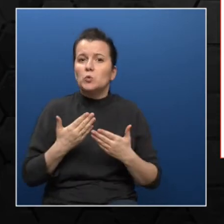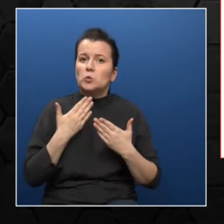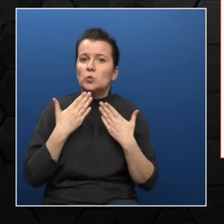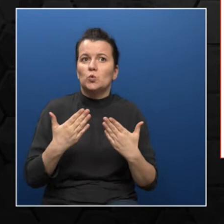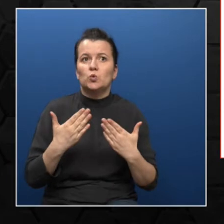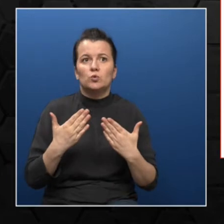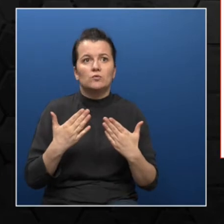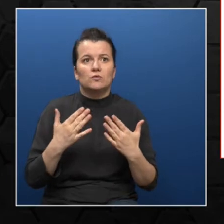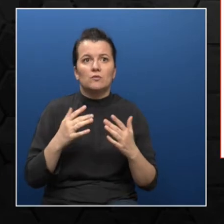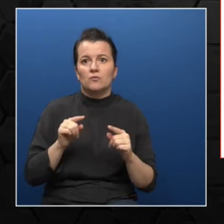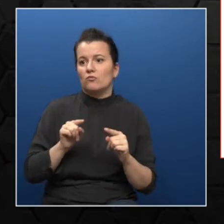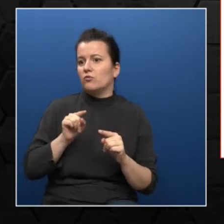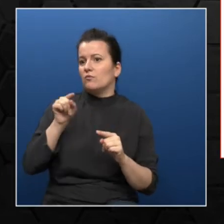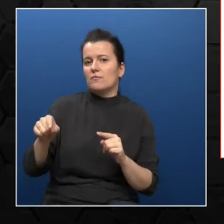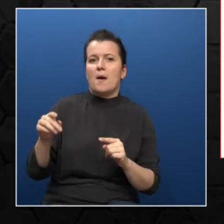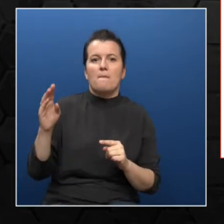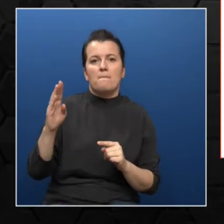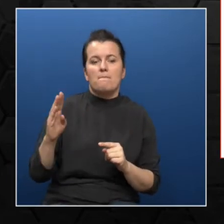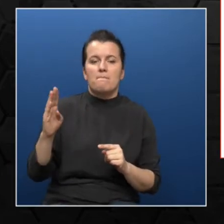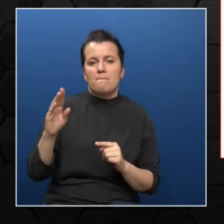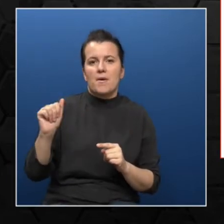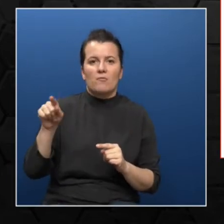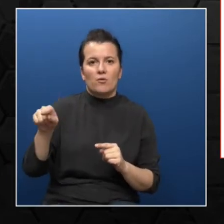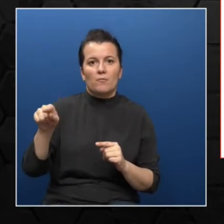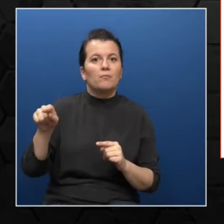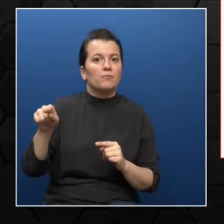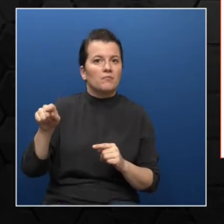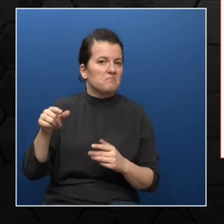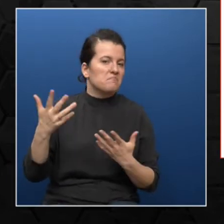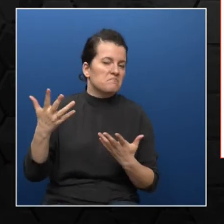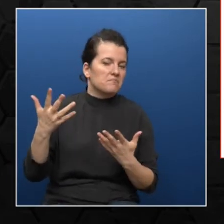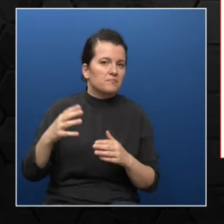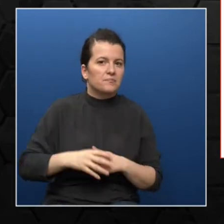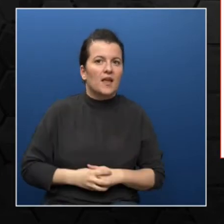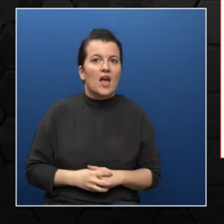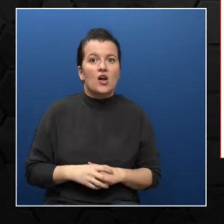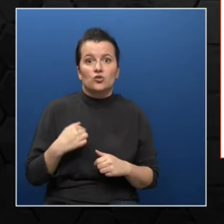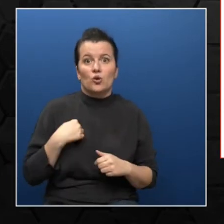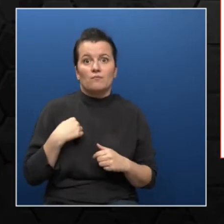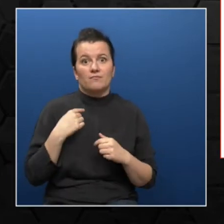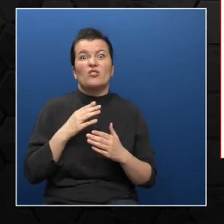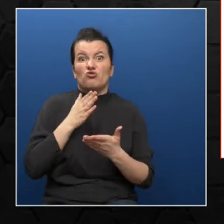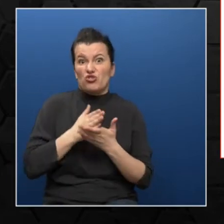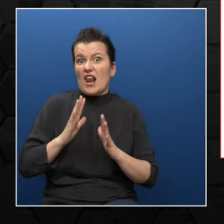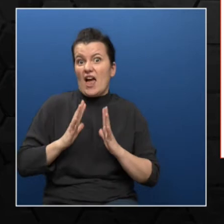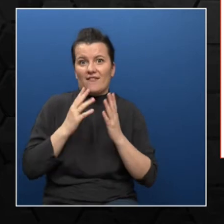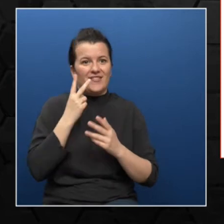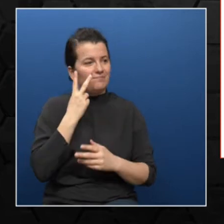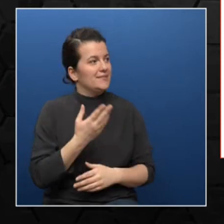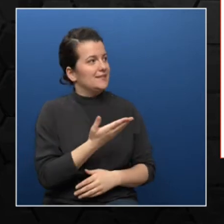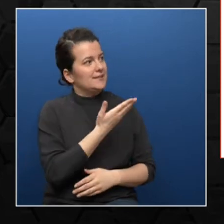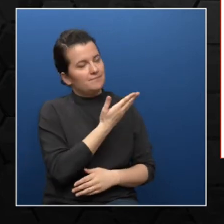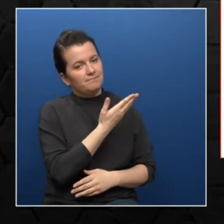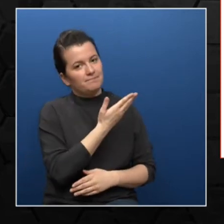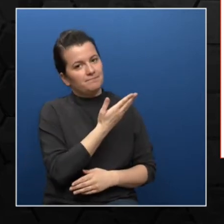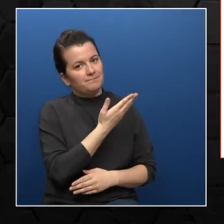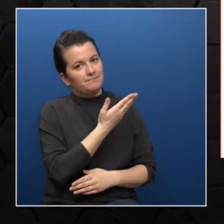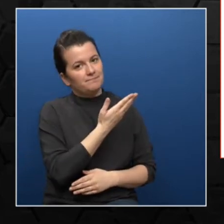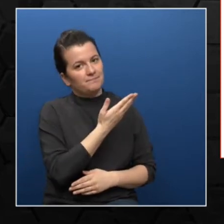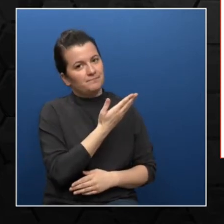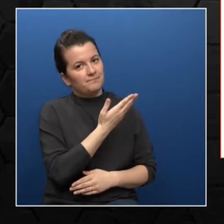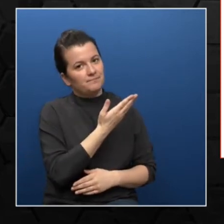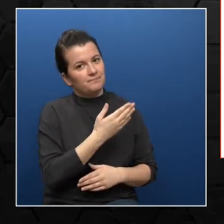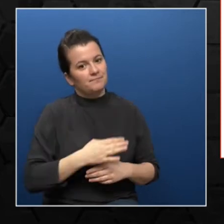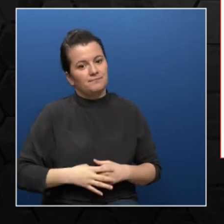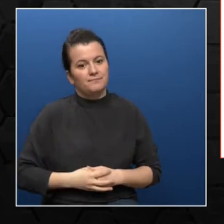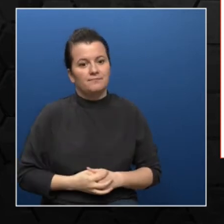compared to backpropagation. So in real life, this is the kind of problem we're trying to solve. Wherever we are, like